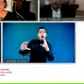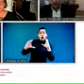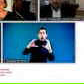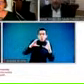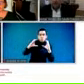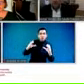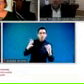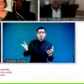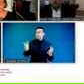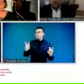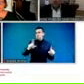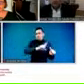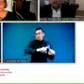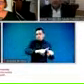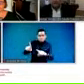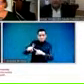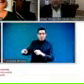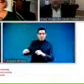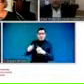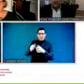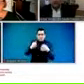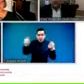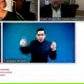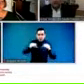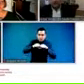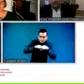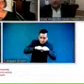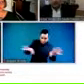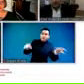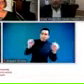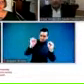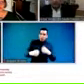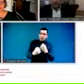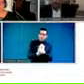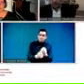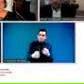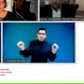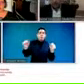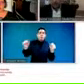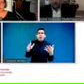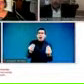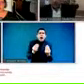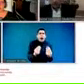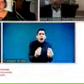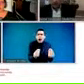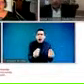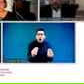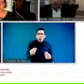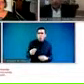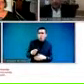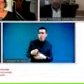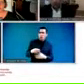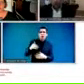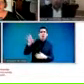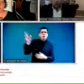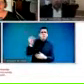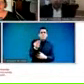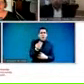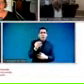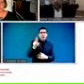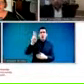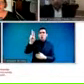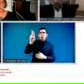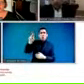Strength Fund, which have benefited over already 2,000 journalists, many of whom are women. We are